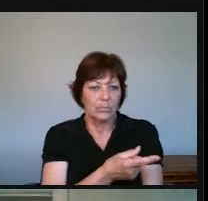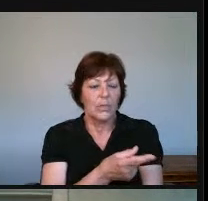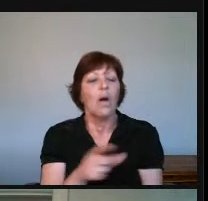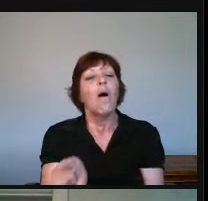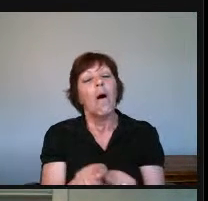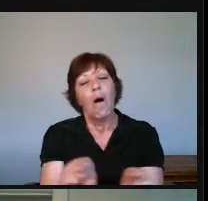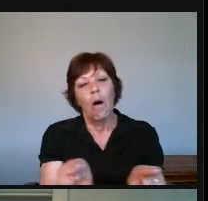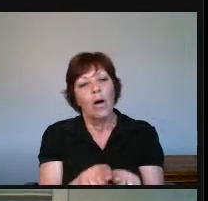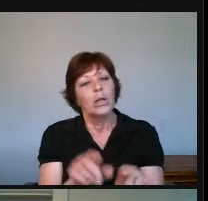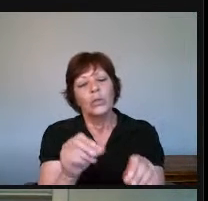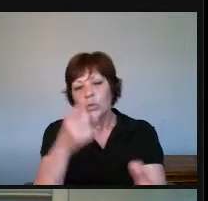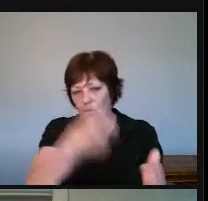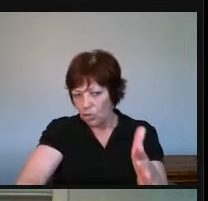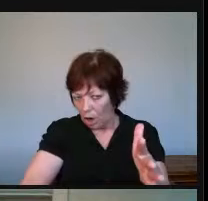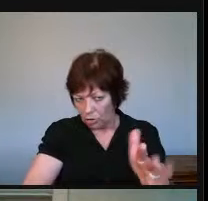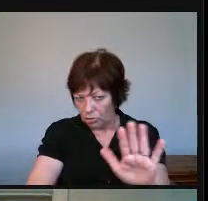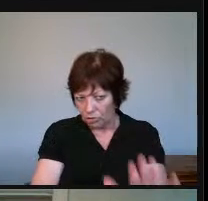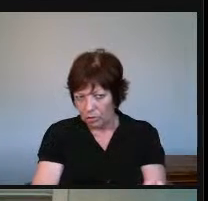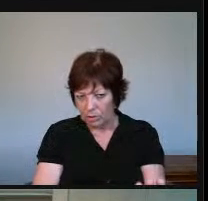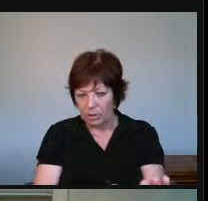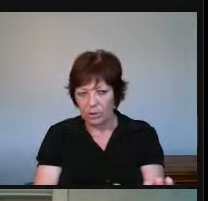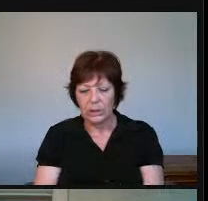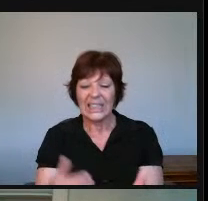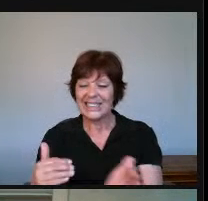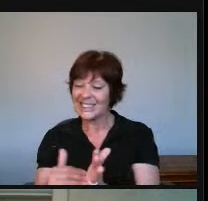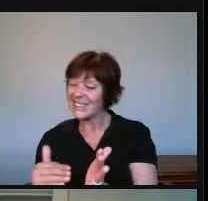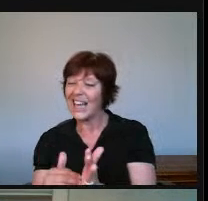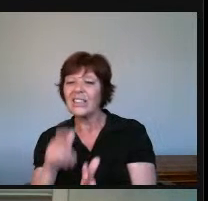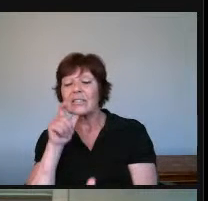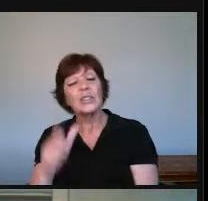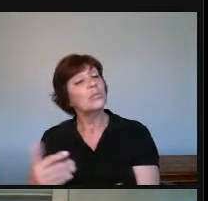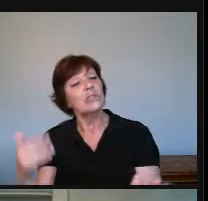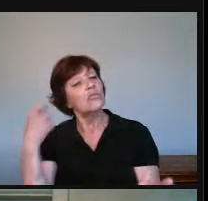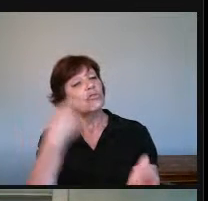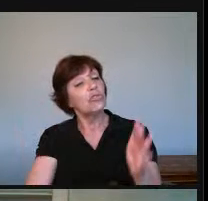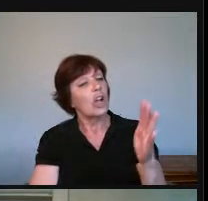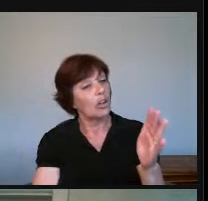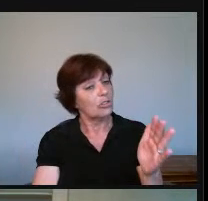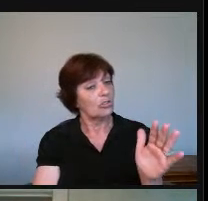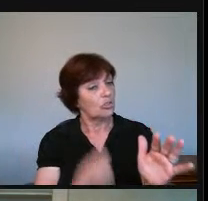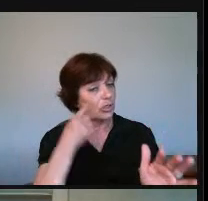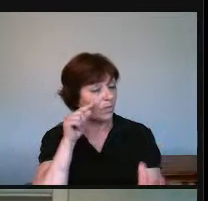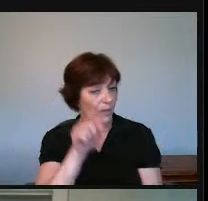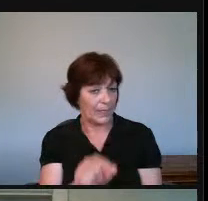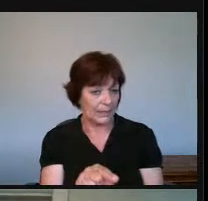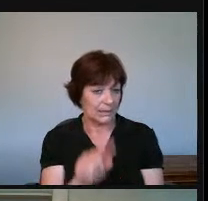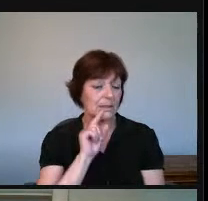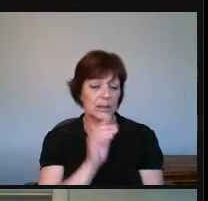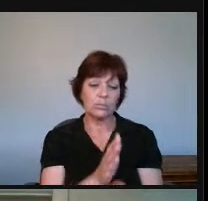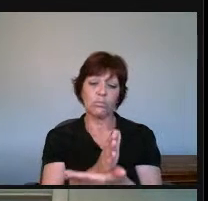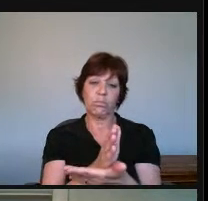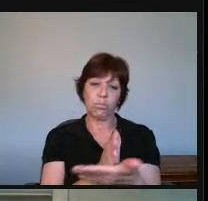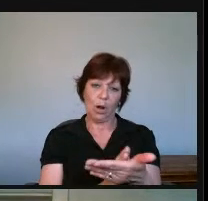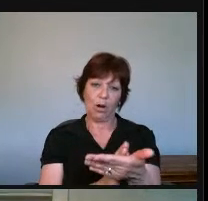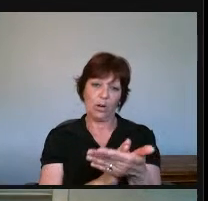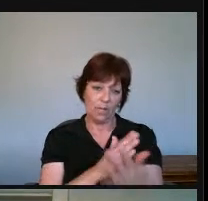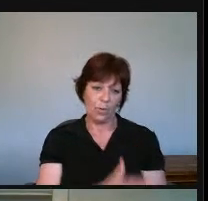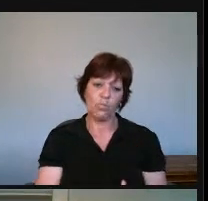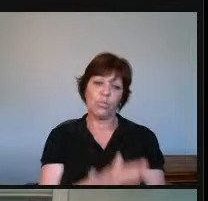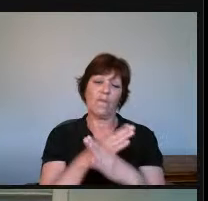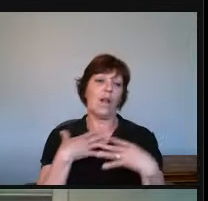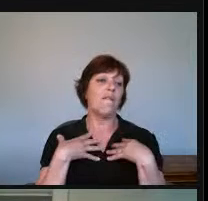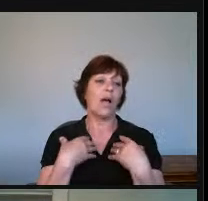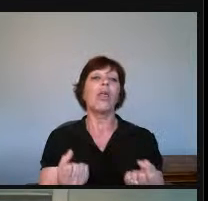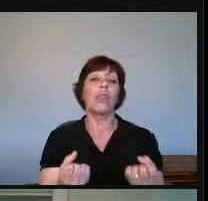Also, there's no charge. The physician should not be charging for this. This is part of preventive health,